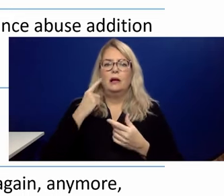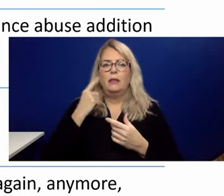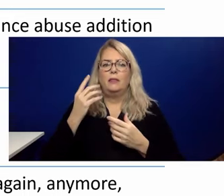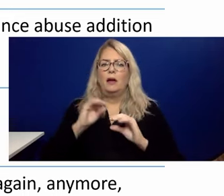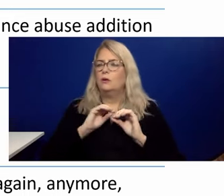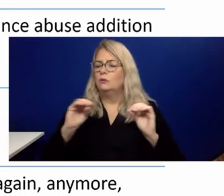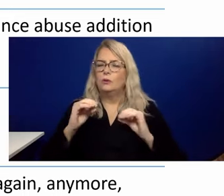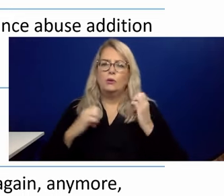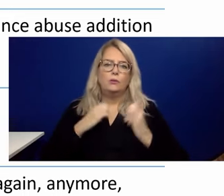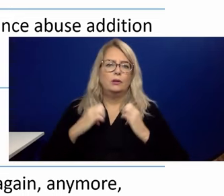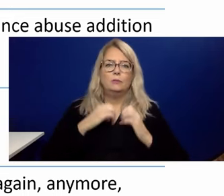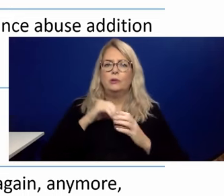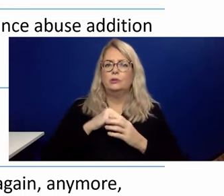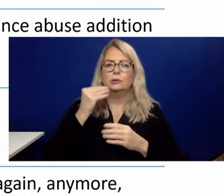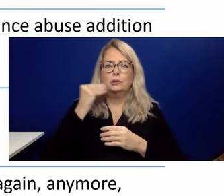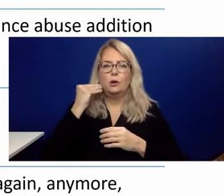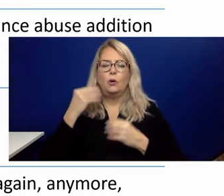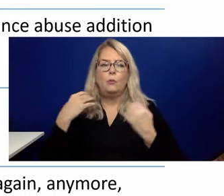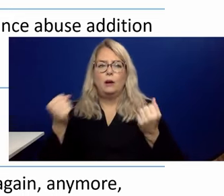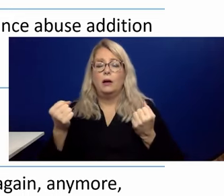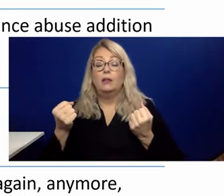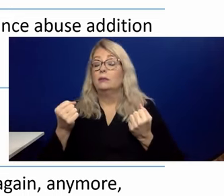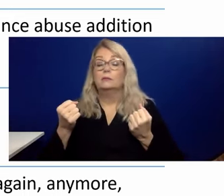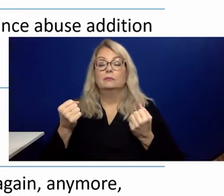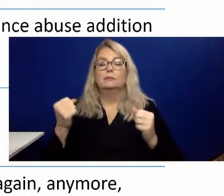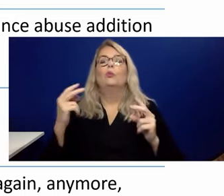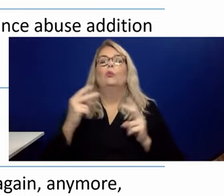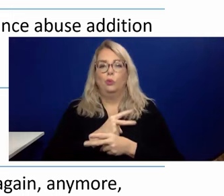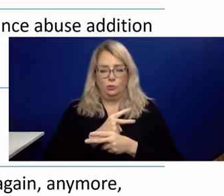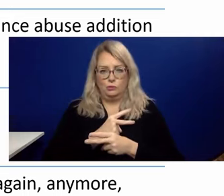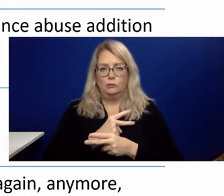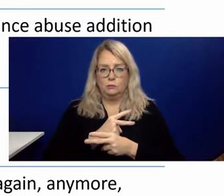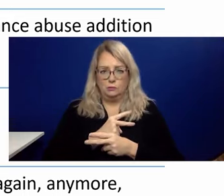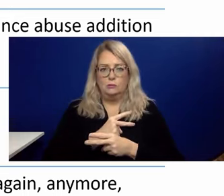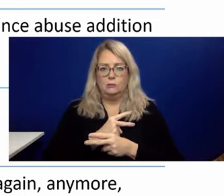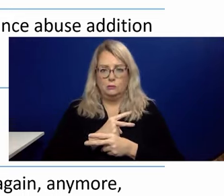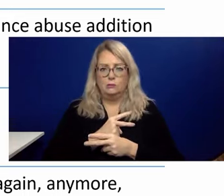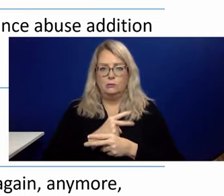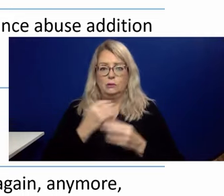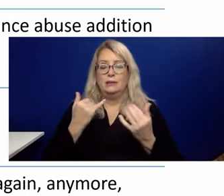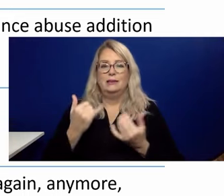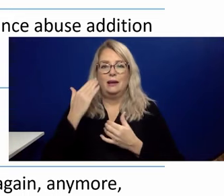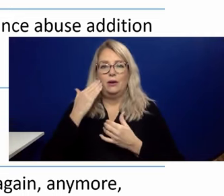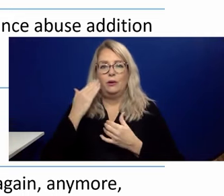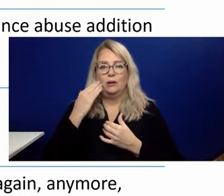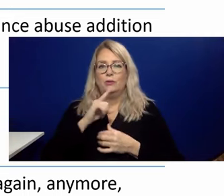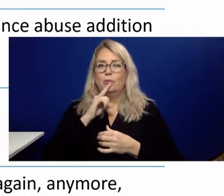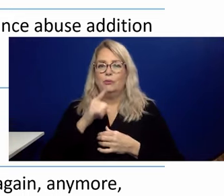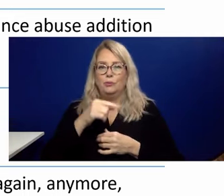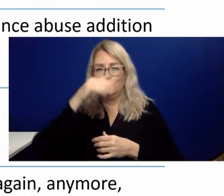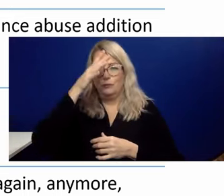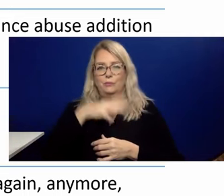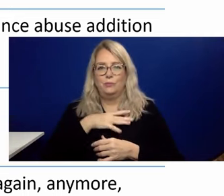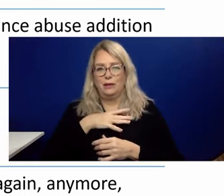health. And she said, it's even worse right there, because now I know the real them. Yeah,